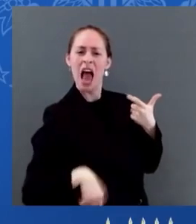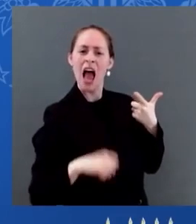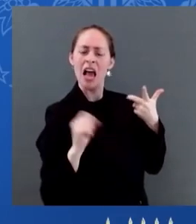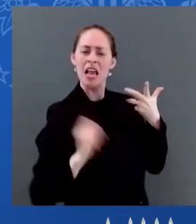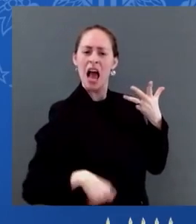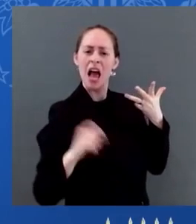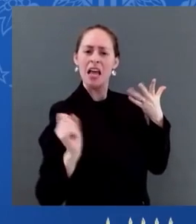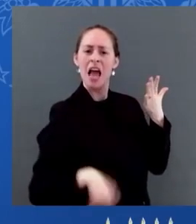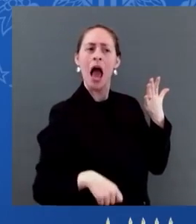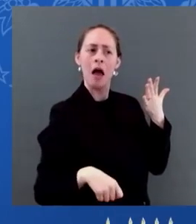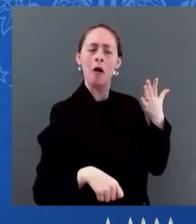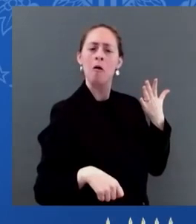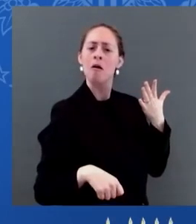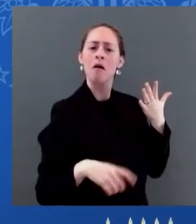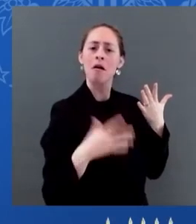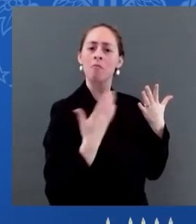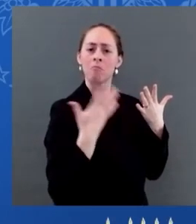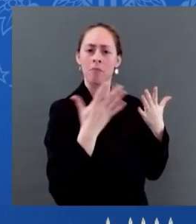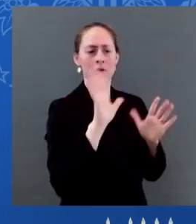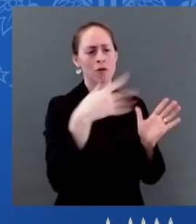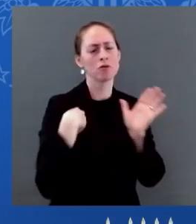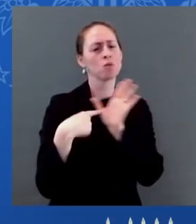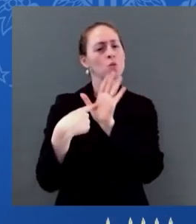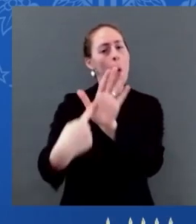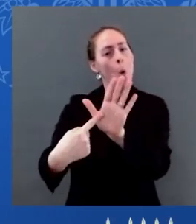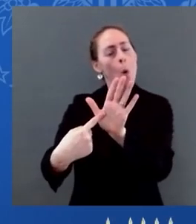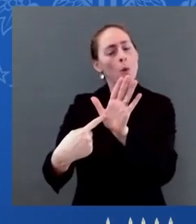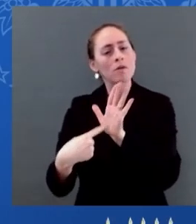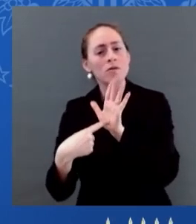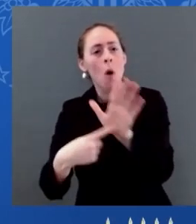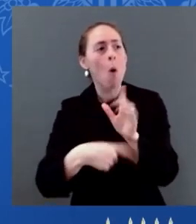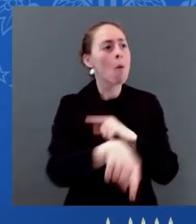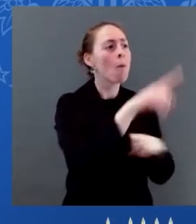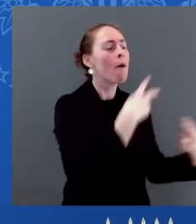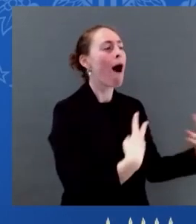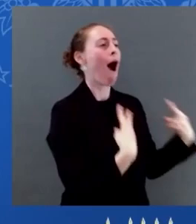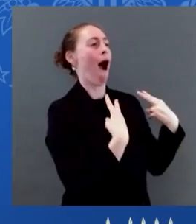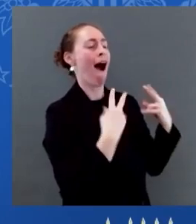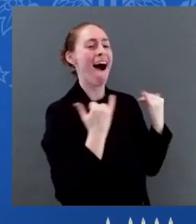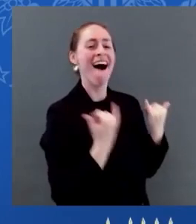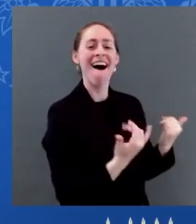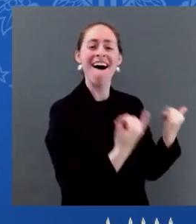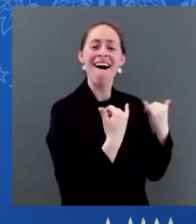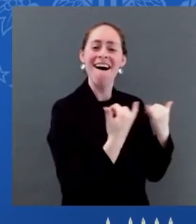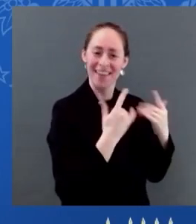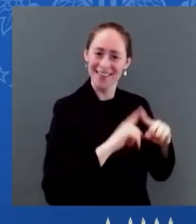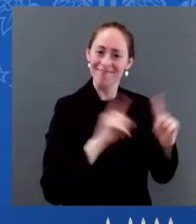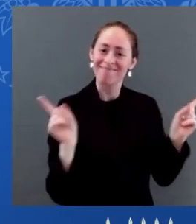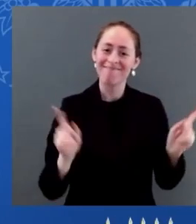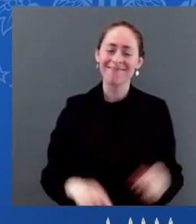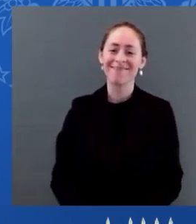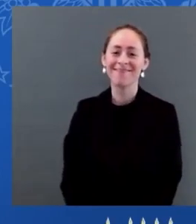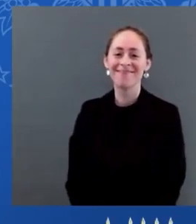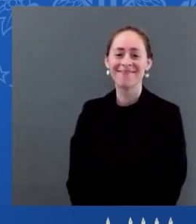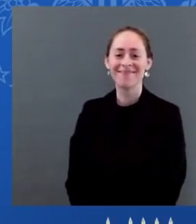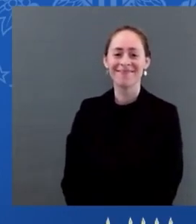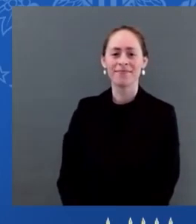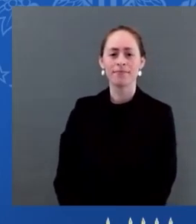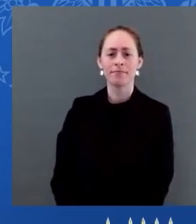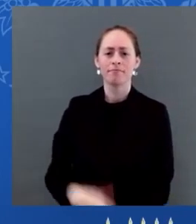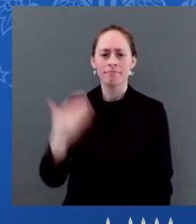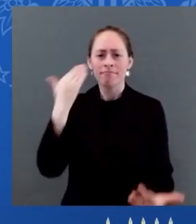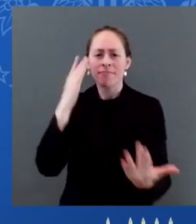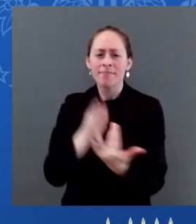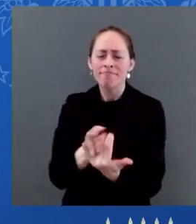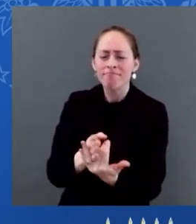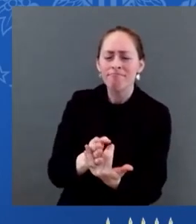hope. In darkness, there's light. In cynicism, there's hope and optimism and an unyielding belief that miracles are